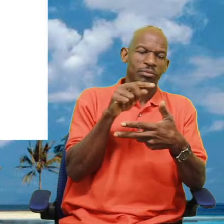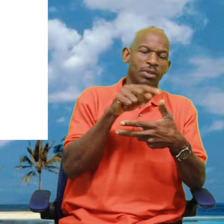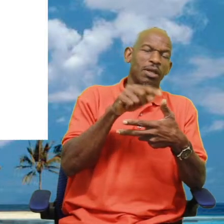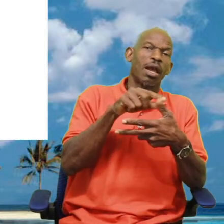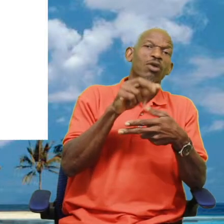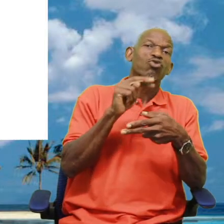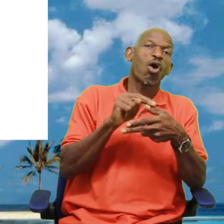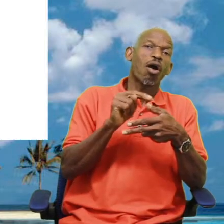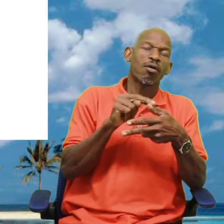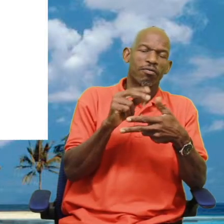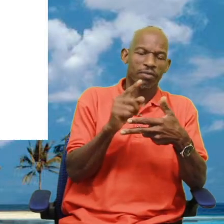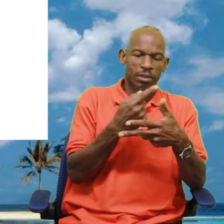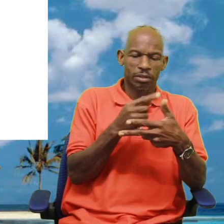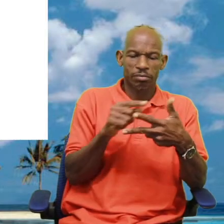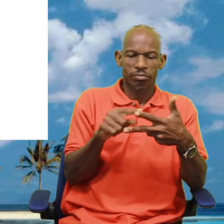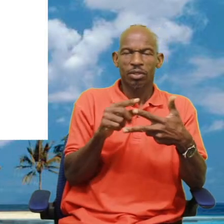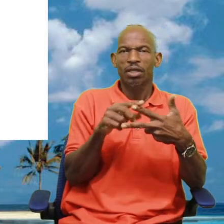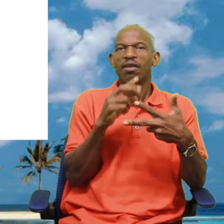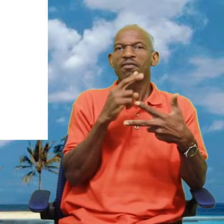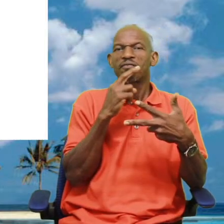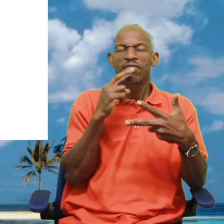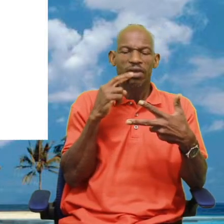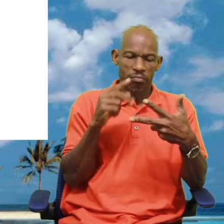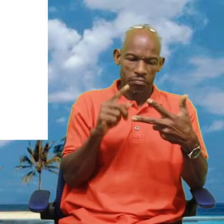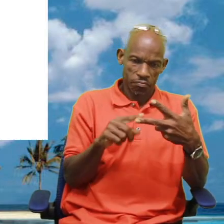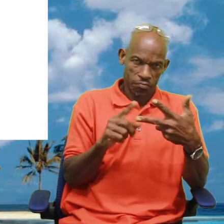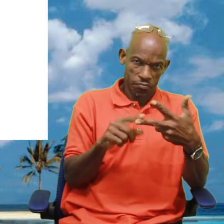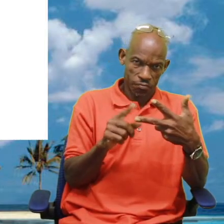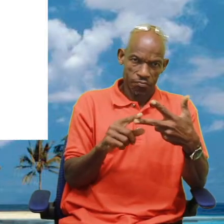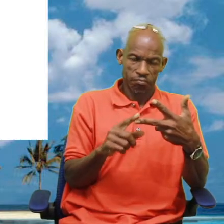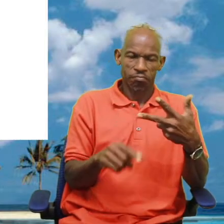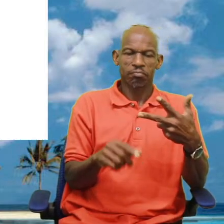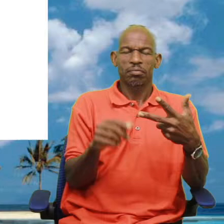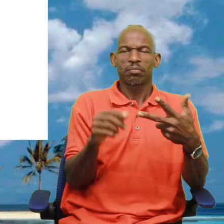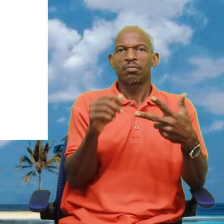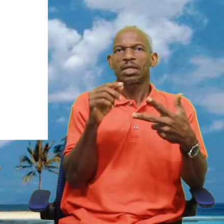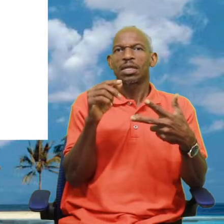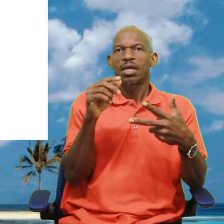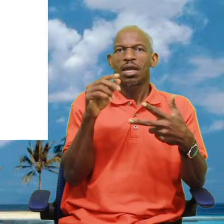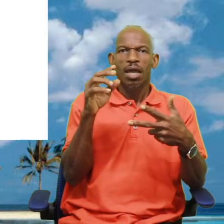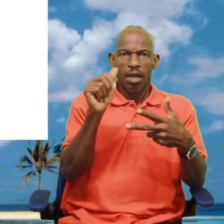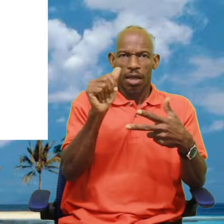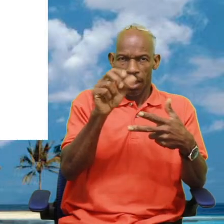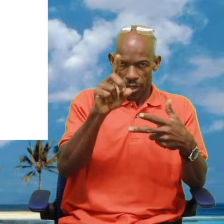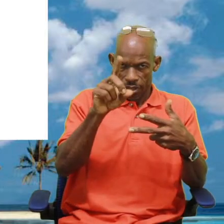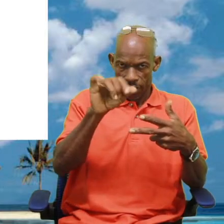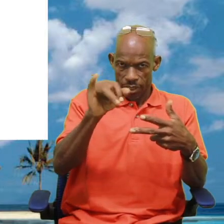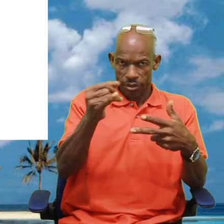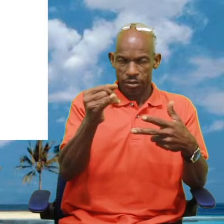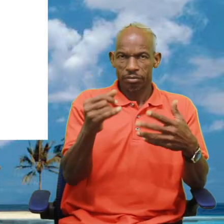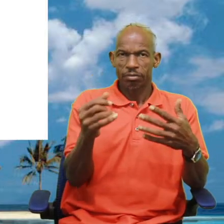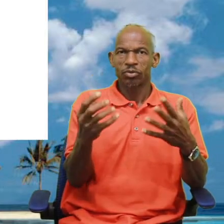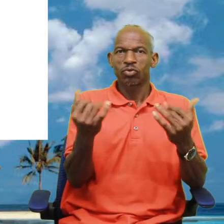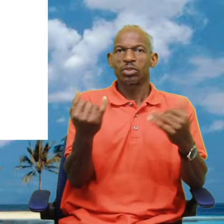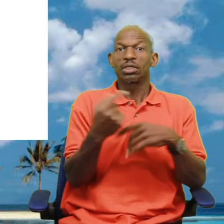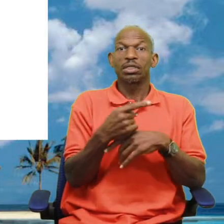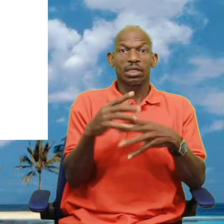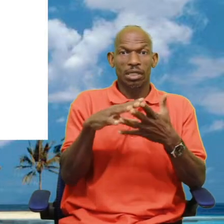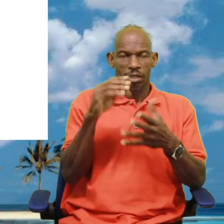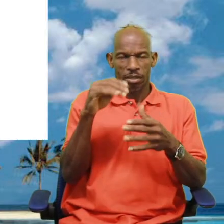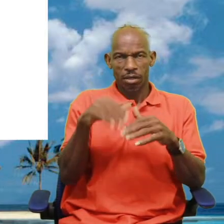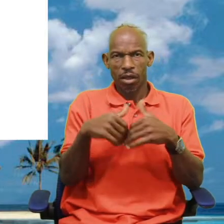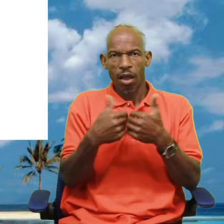your home lesson today. So today we learned how to make simple sentences, and the order of